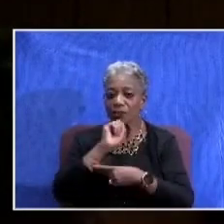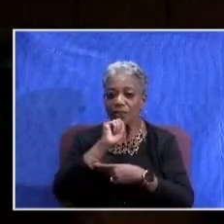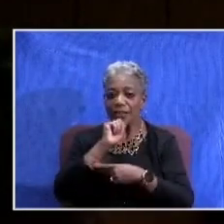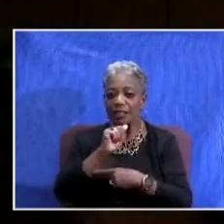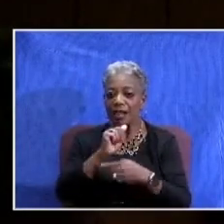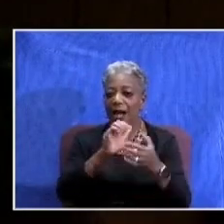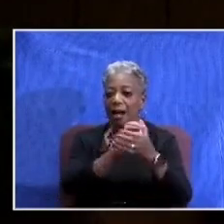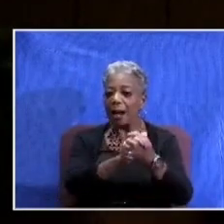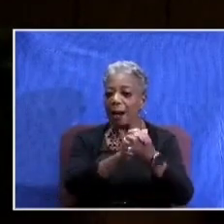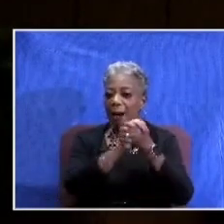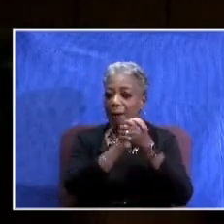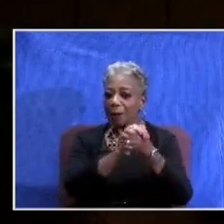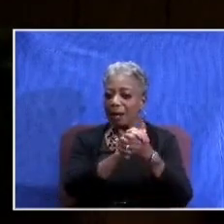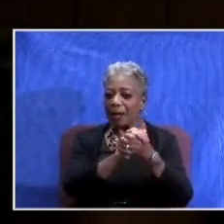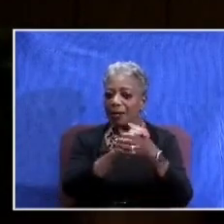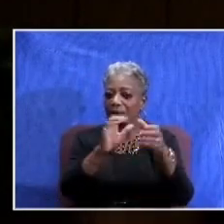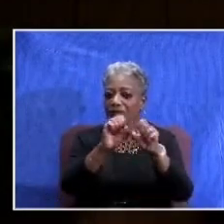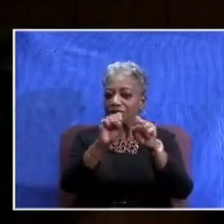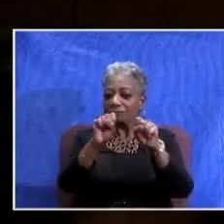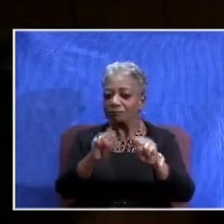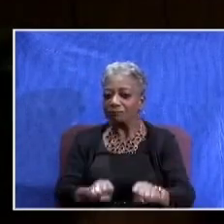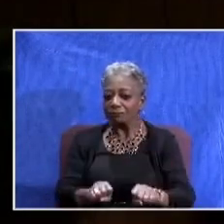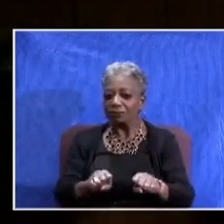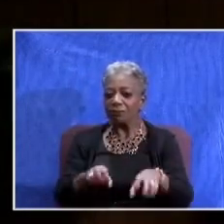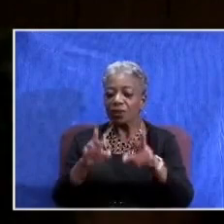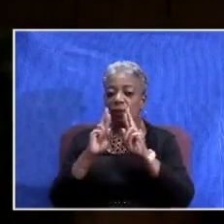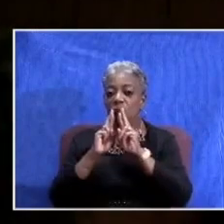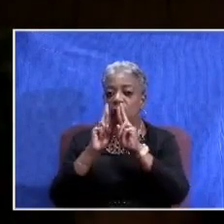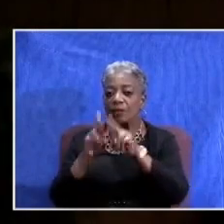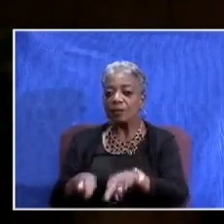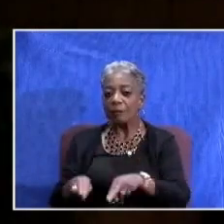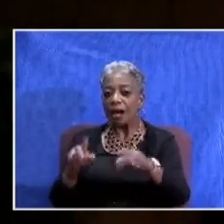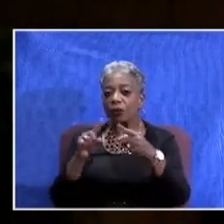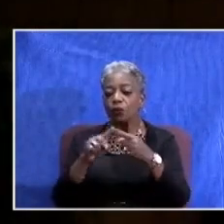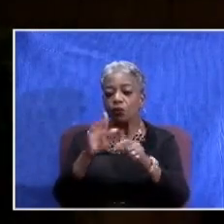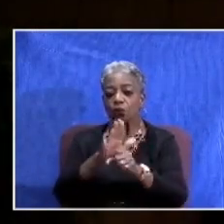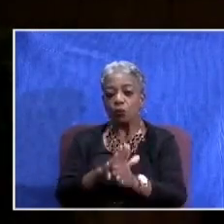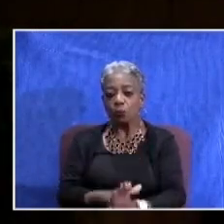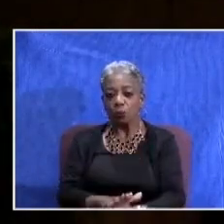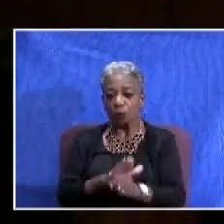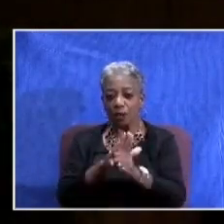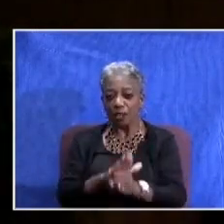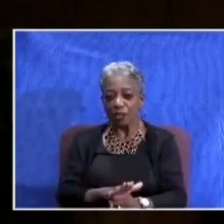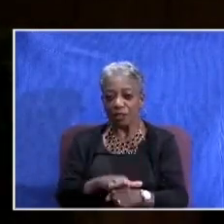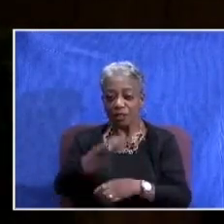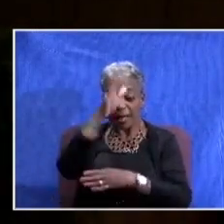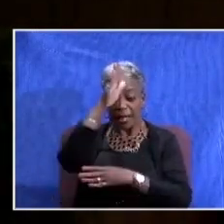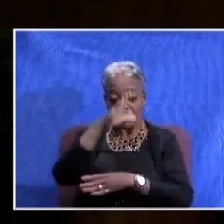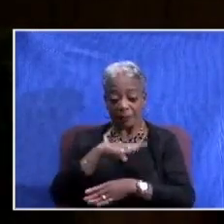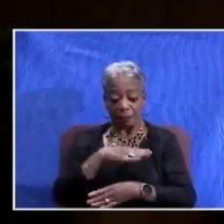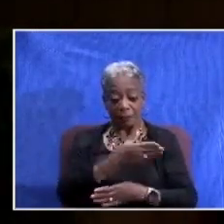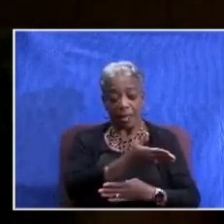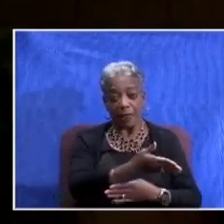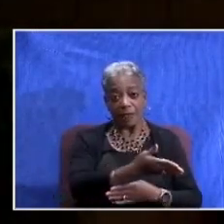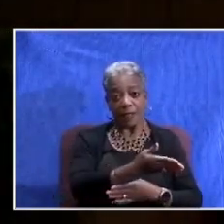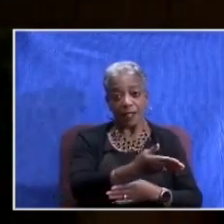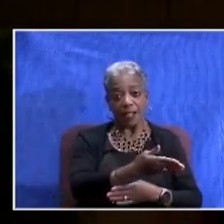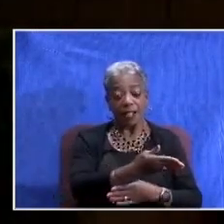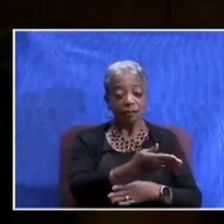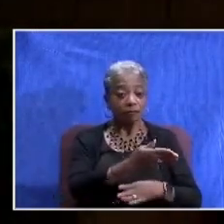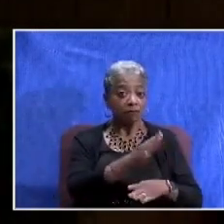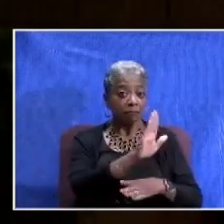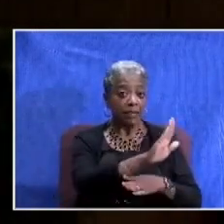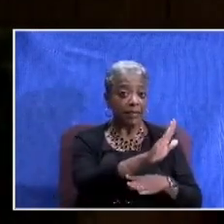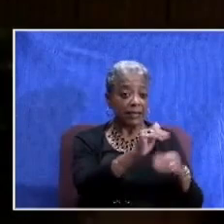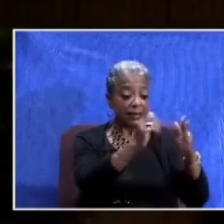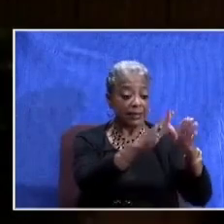The system only responds to pressure. You gotta put pressure. The man at midnight, what did he keep doing? He kept on